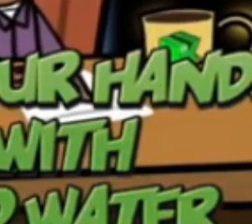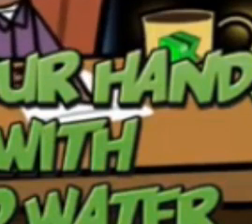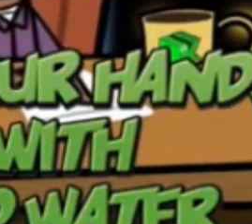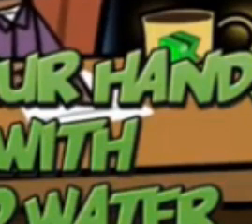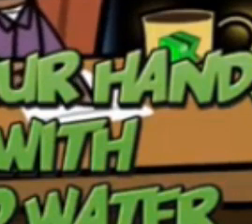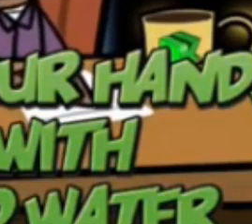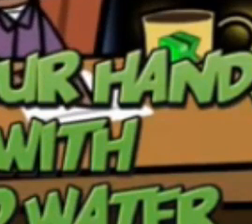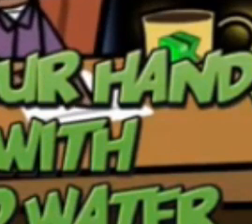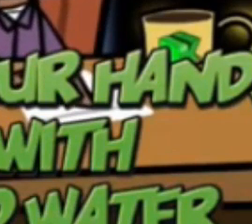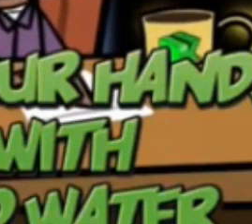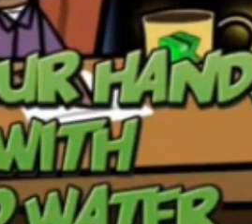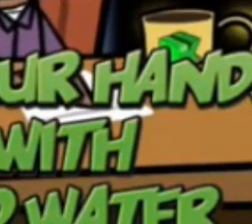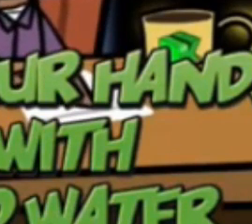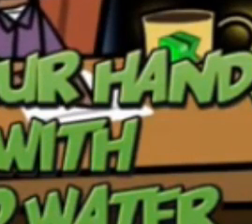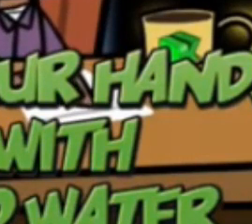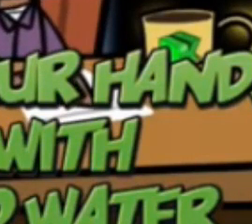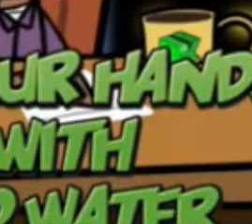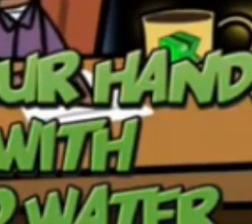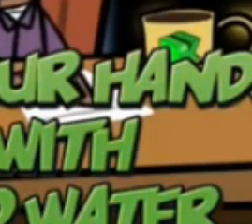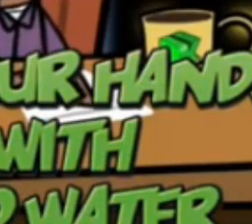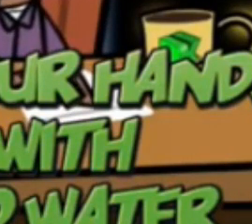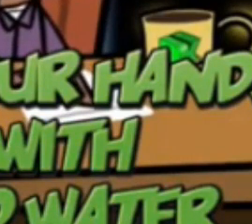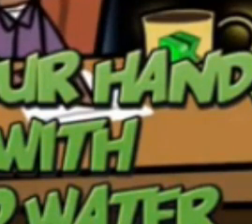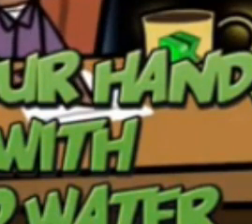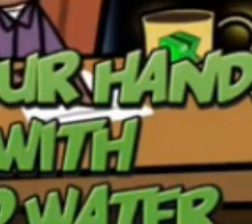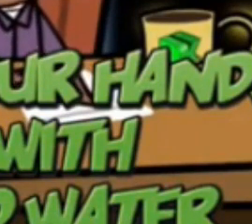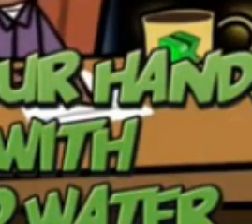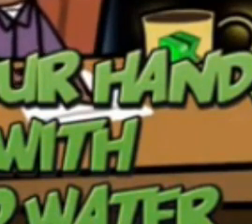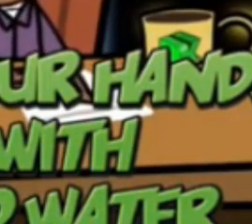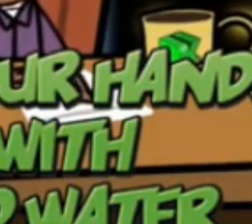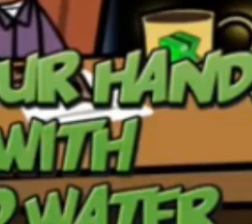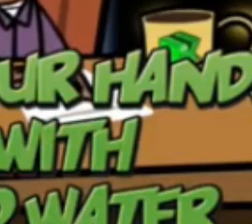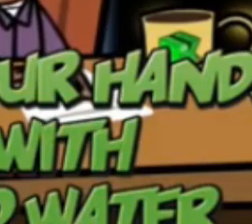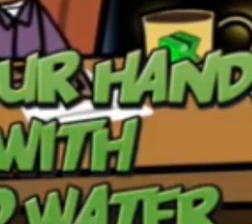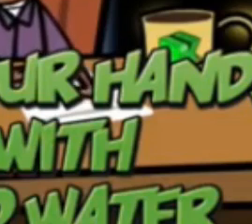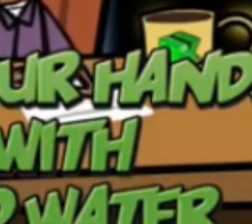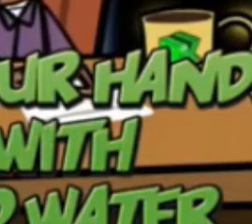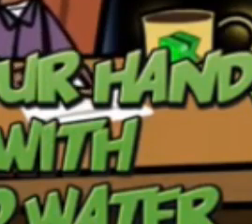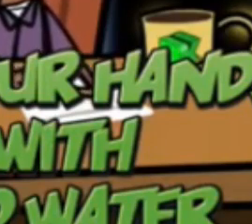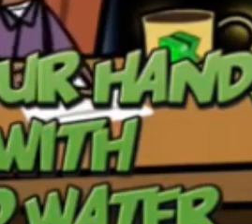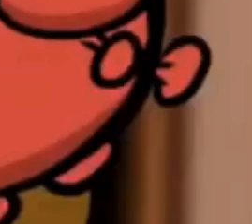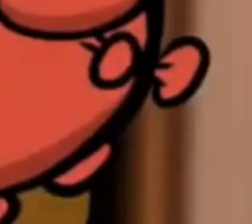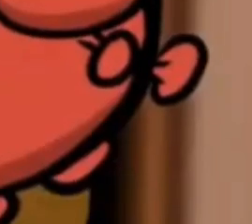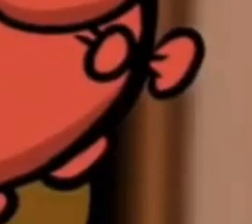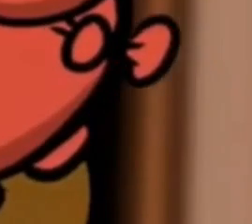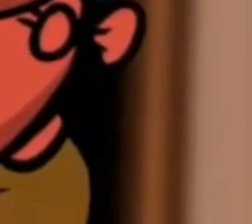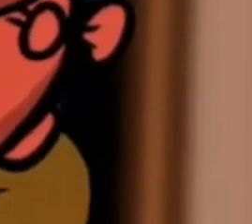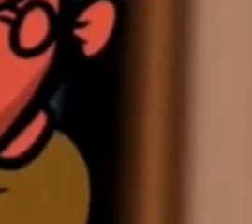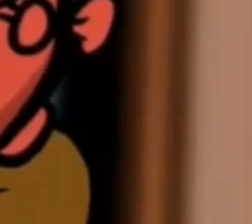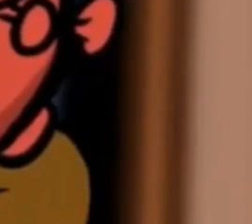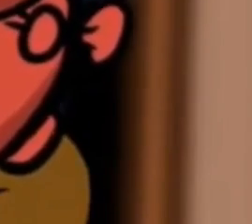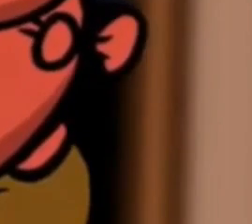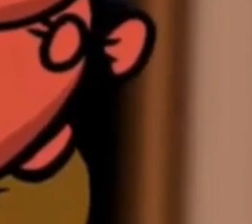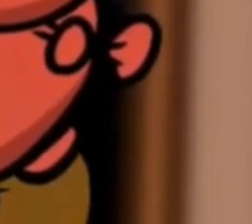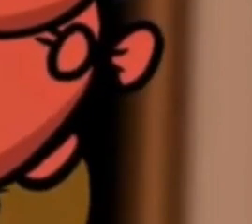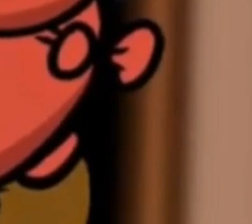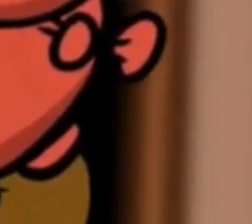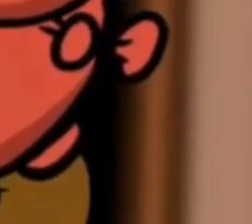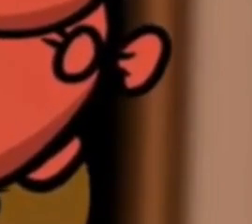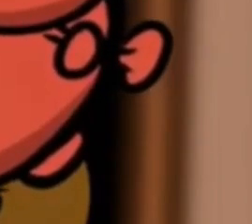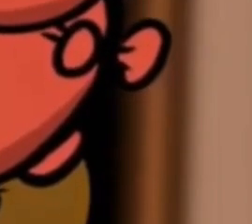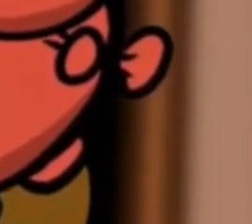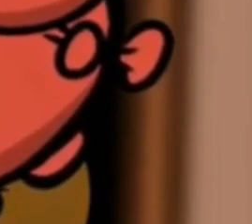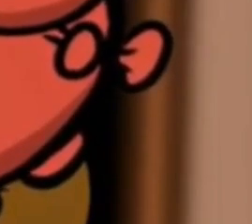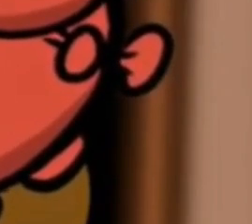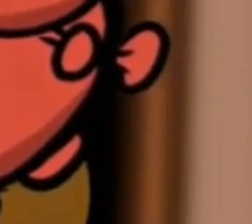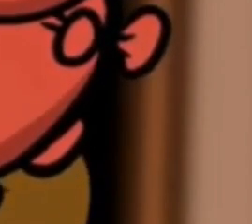Richards. And now the news. Chief Medical Officer Dr. Hazel Laws is giving a situation report on St.